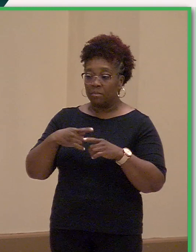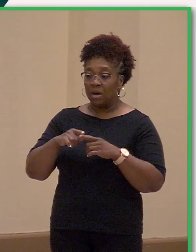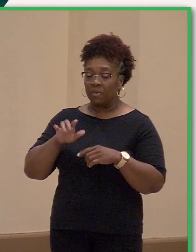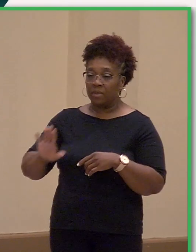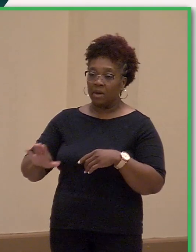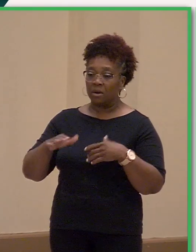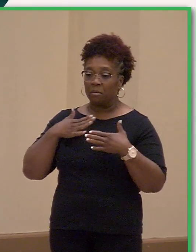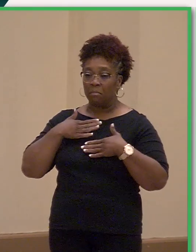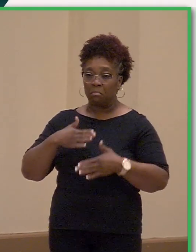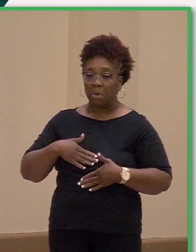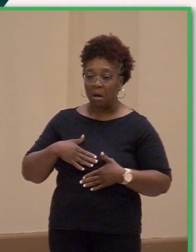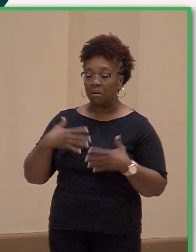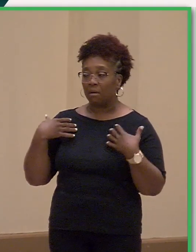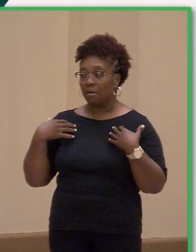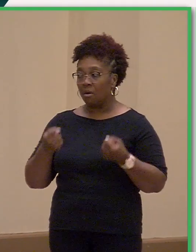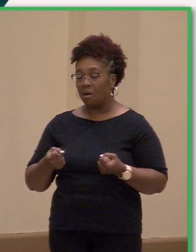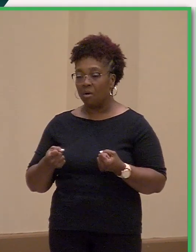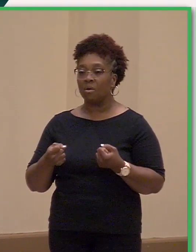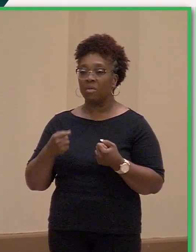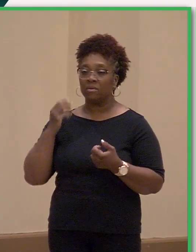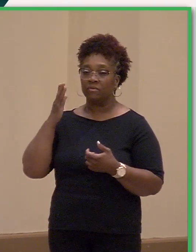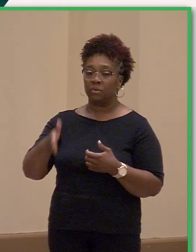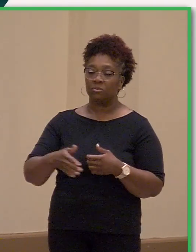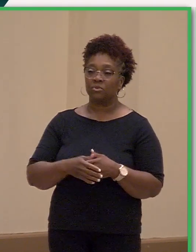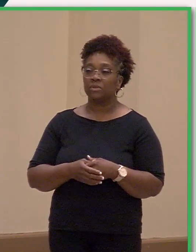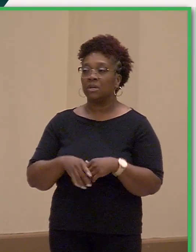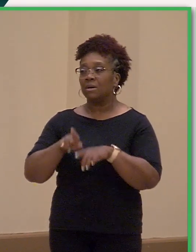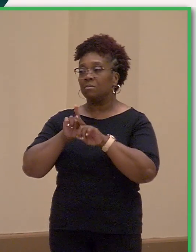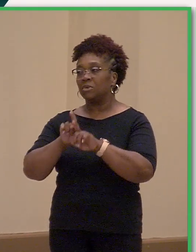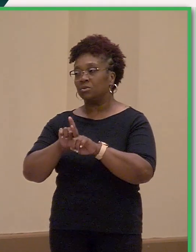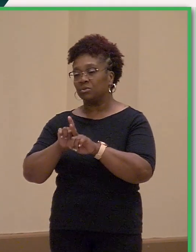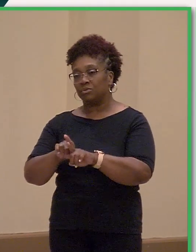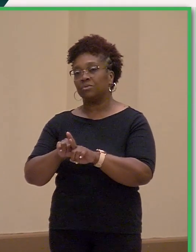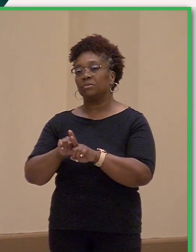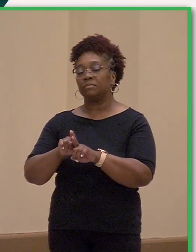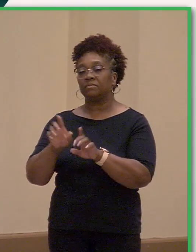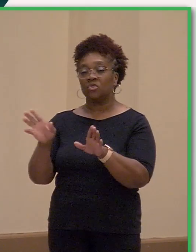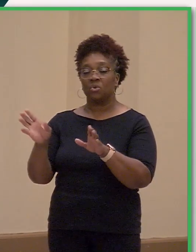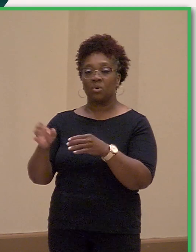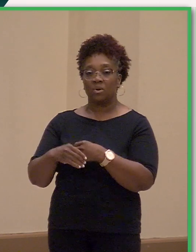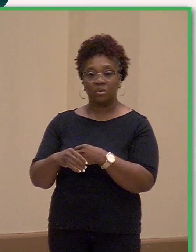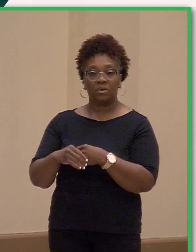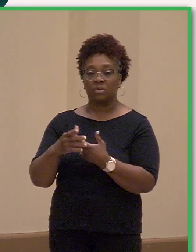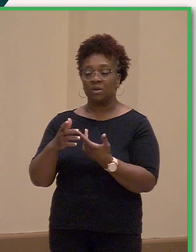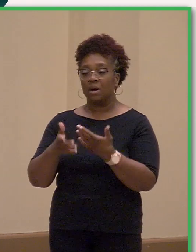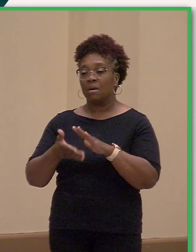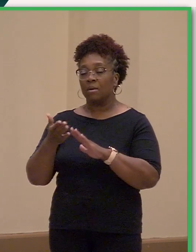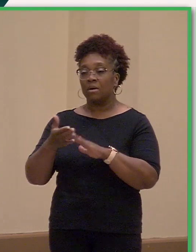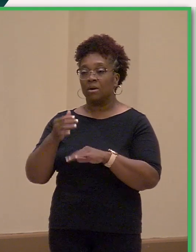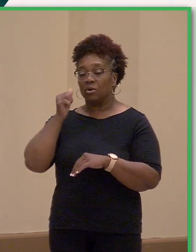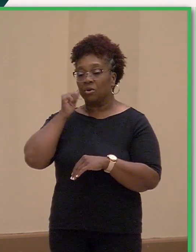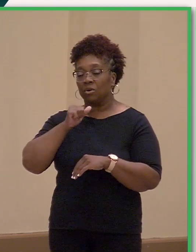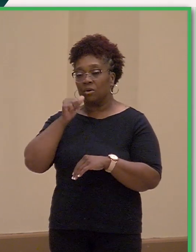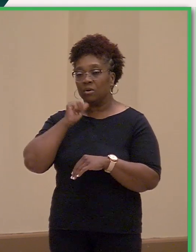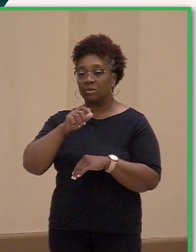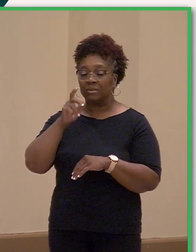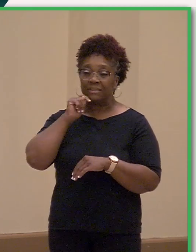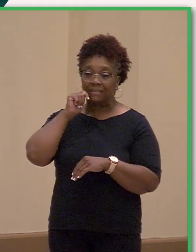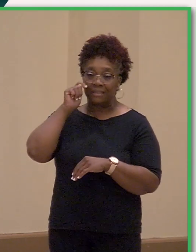By providing numerous resources and valuable mentorship, the organization helps provide girls, teens, and teen moms